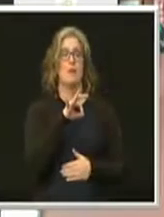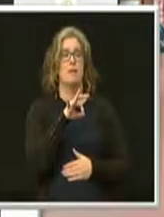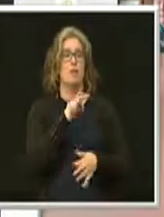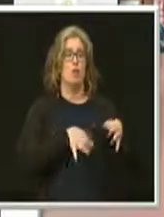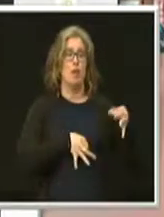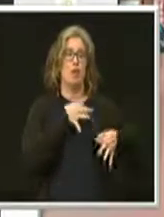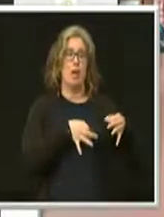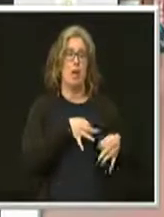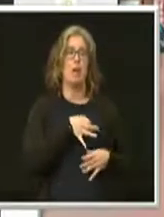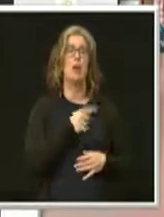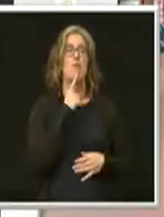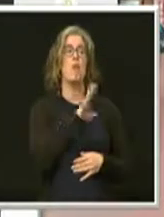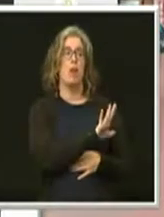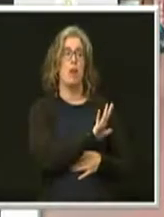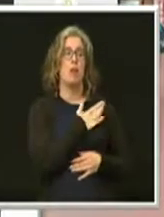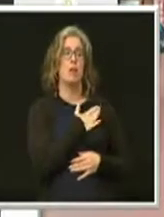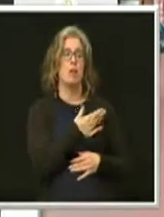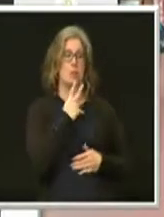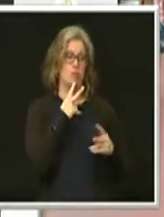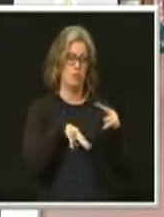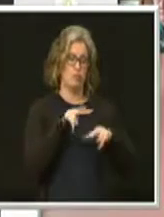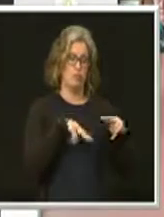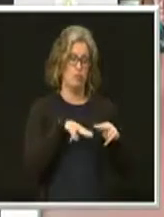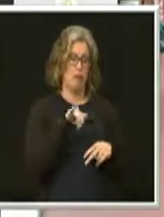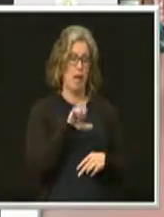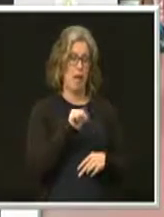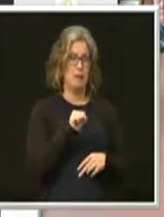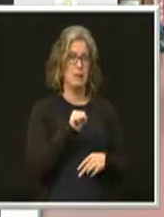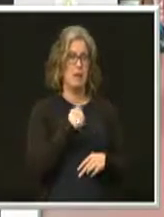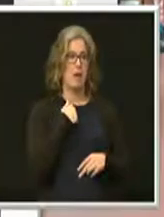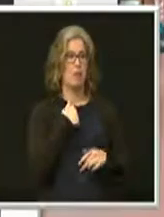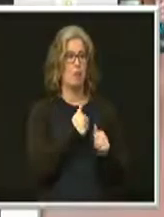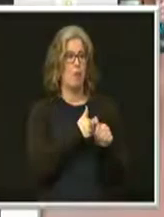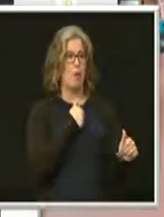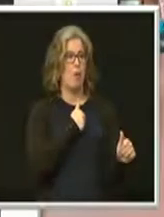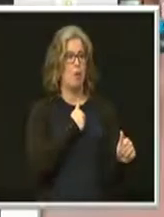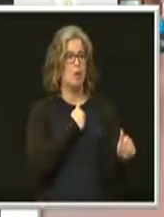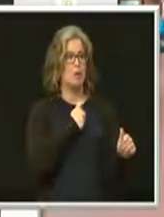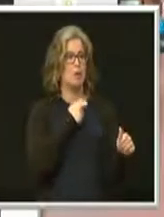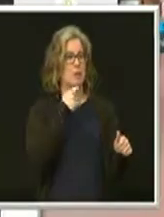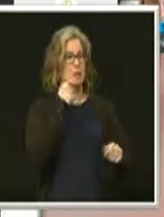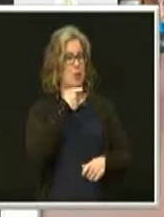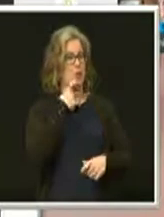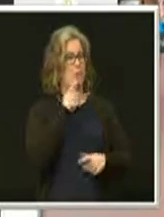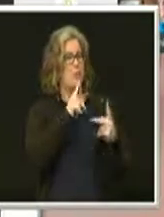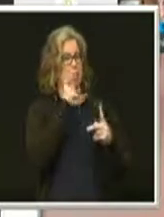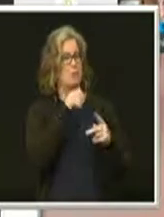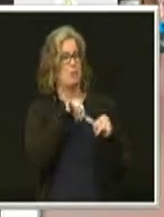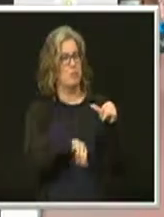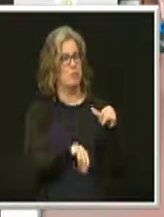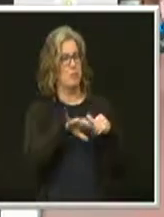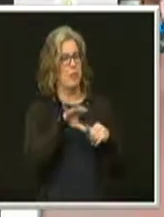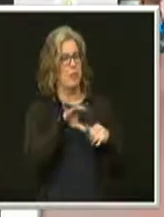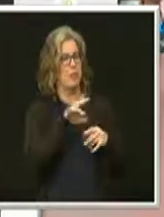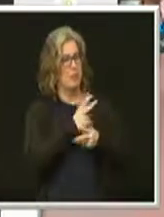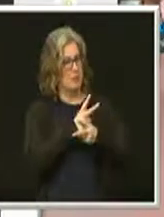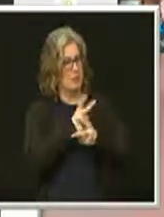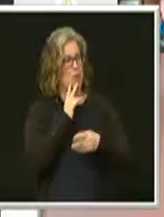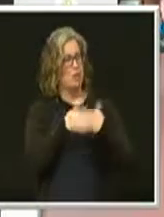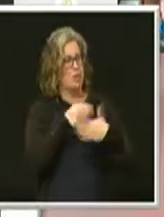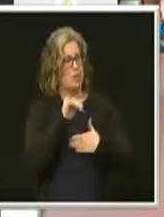judiciary for their willingness to review cases and to hold remote hearing for persons who remain in custody so that process of